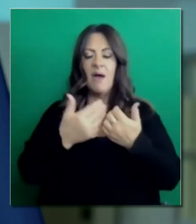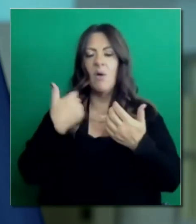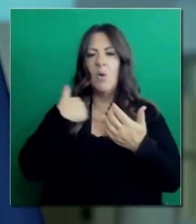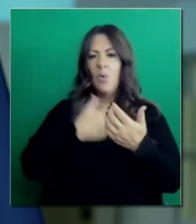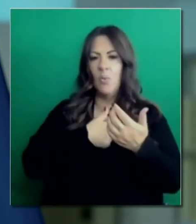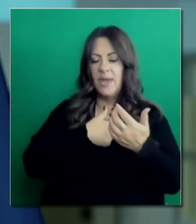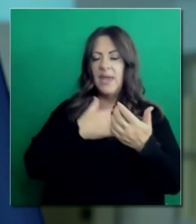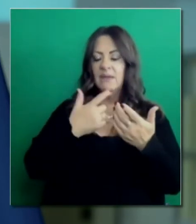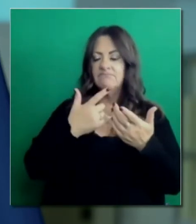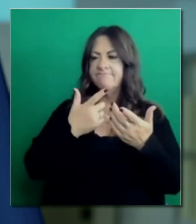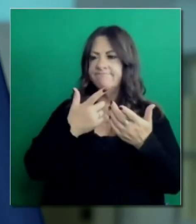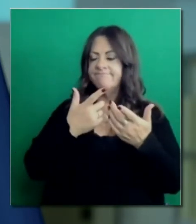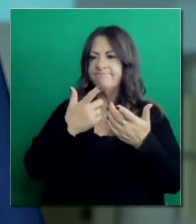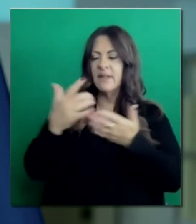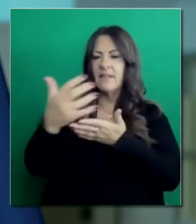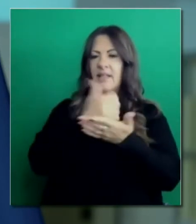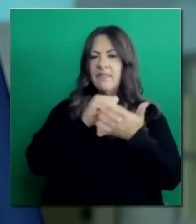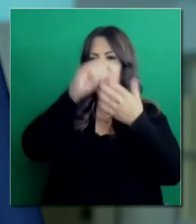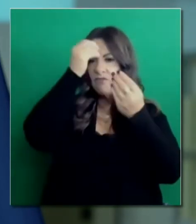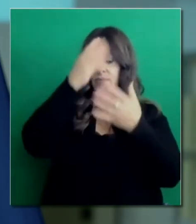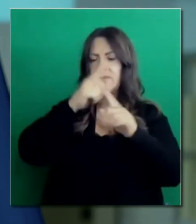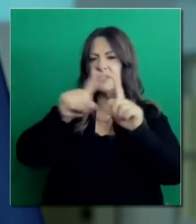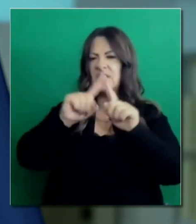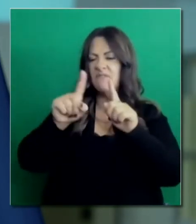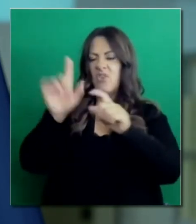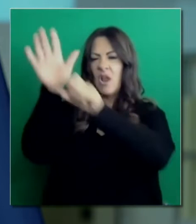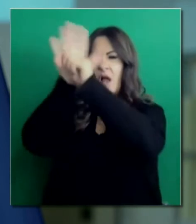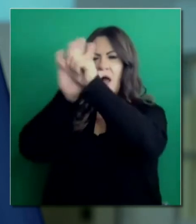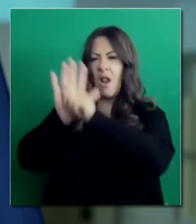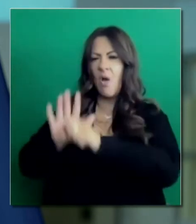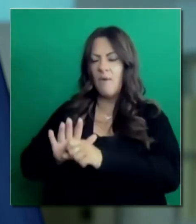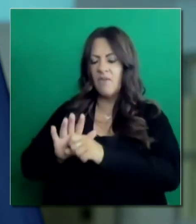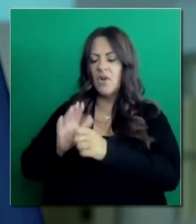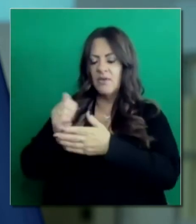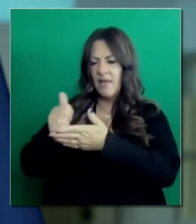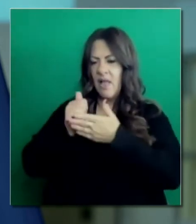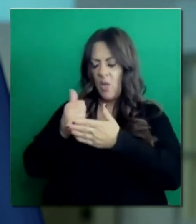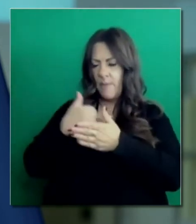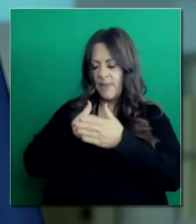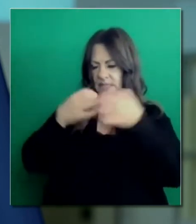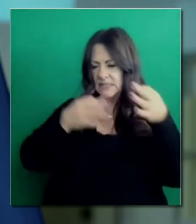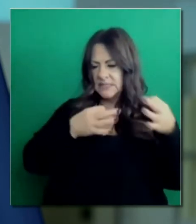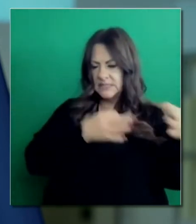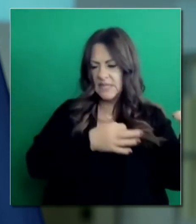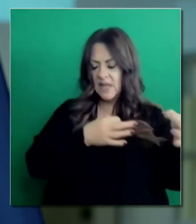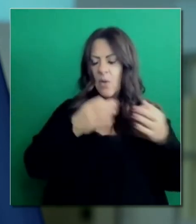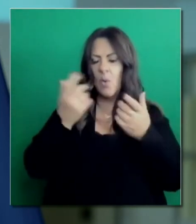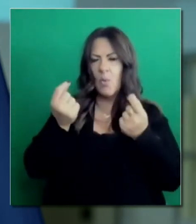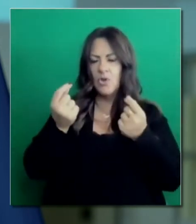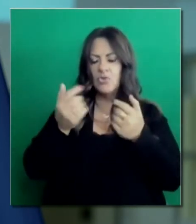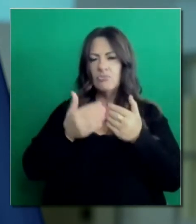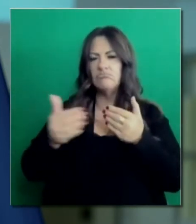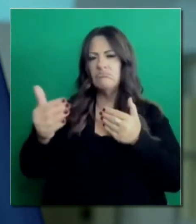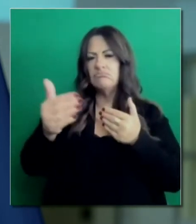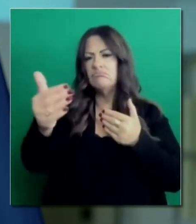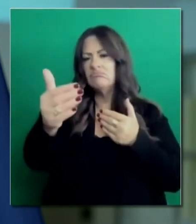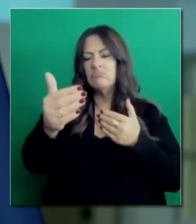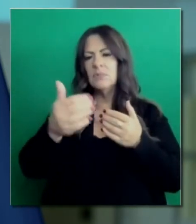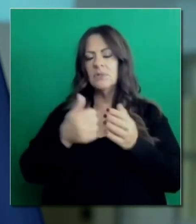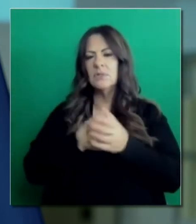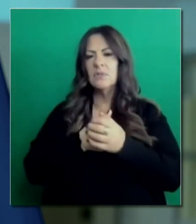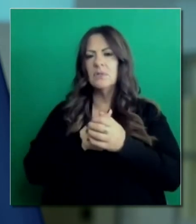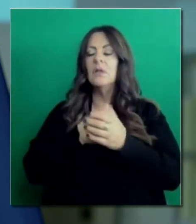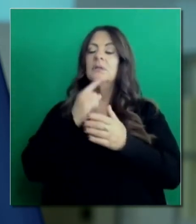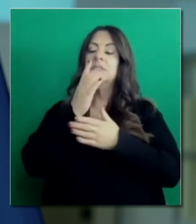the state of California in order to address some ambiguity. And I mean by that the following. There was some concern, some